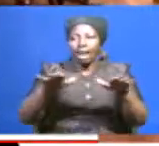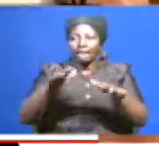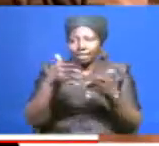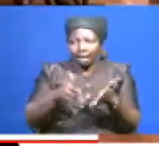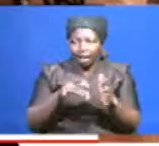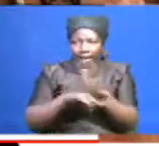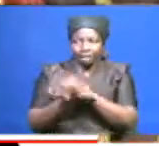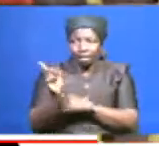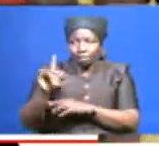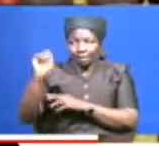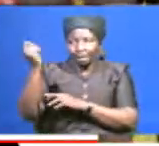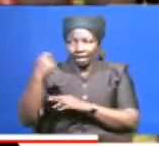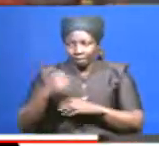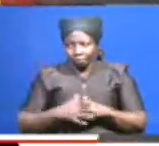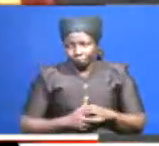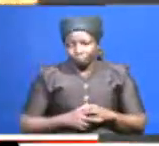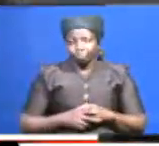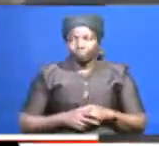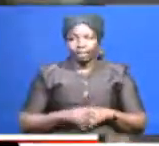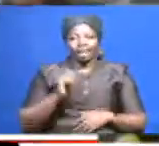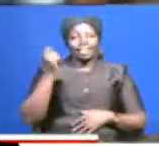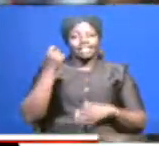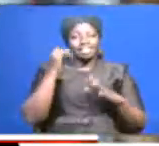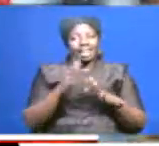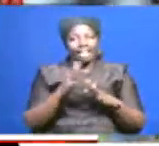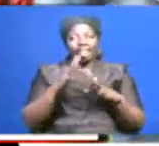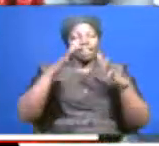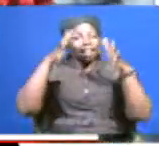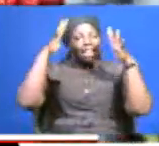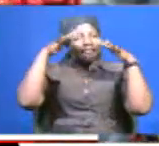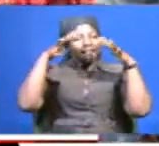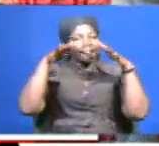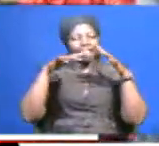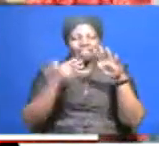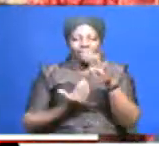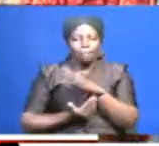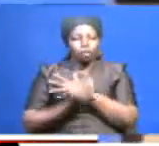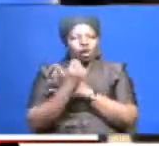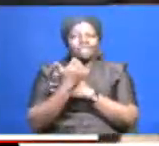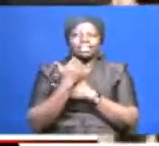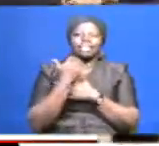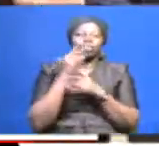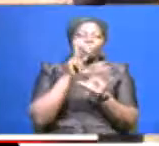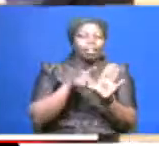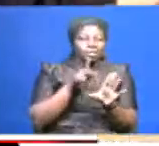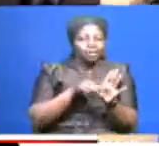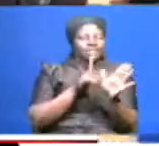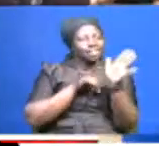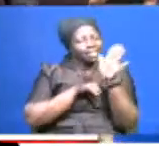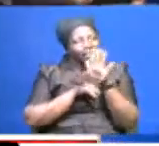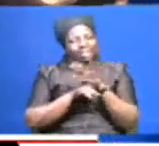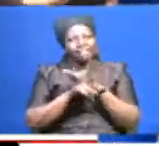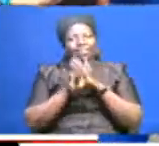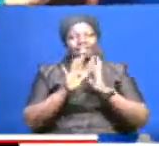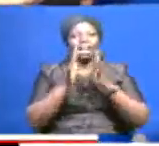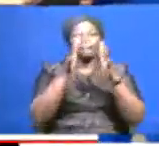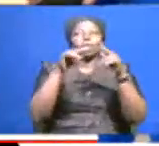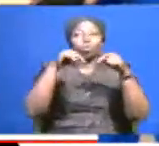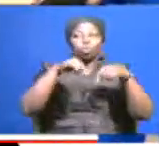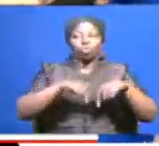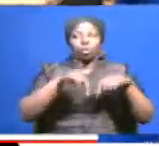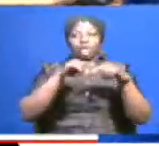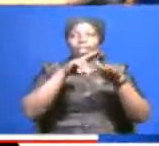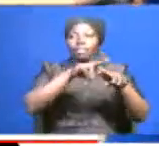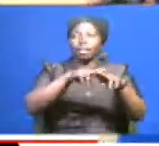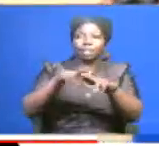Hundreds of Kenyans braced light morning showers to attend this year's Labour Day celebrations, a day set aside to honour and